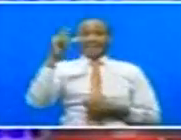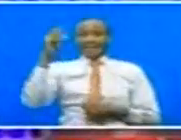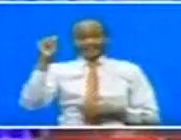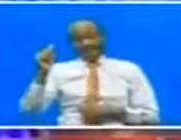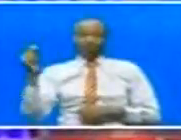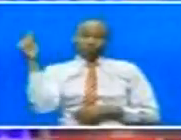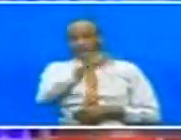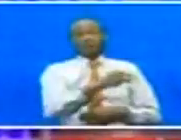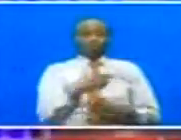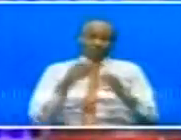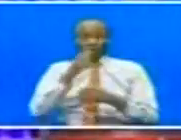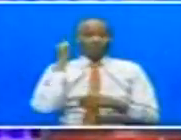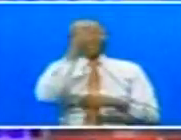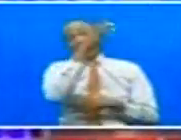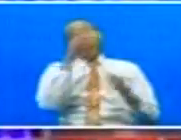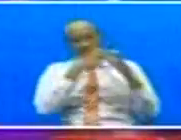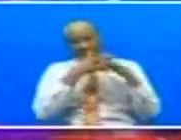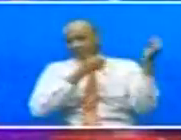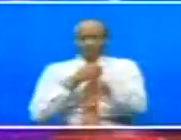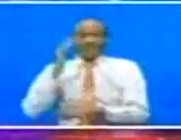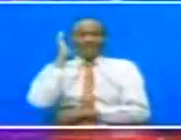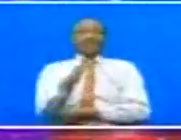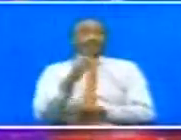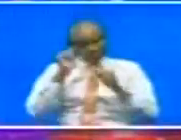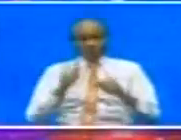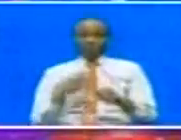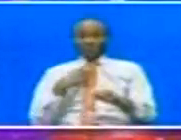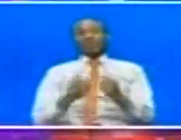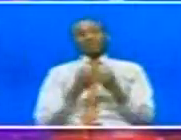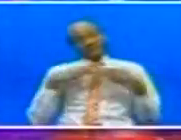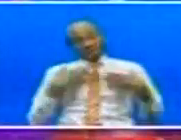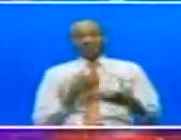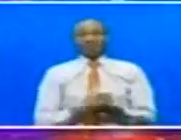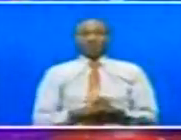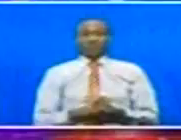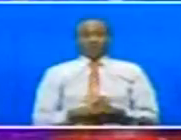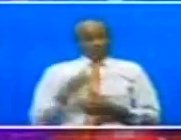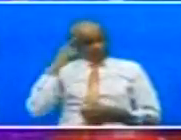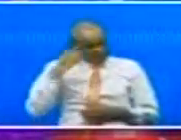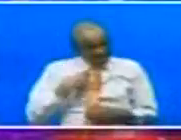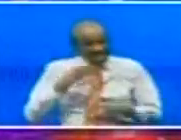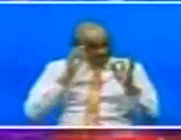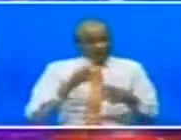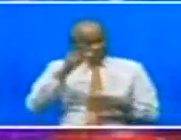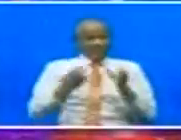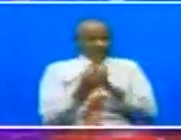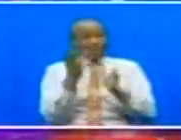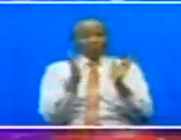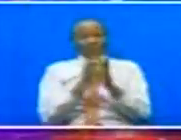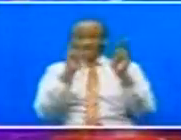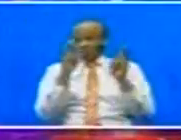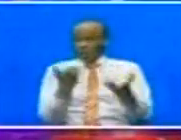to America from Kenya. Oh, correct. And also help us with the security, you know, drones or whatever. And for me, if they can come up with the issue